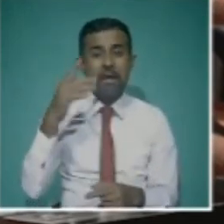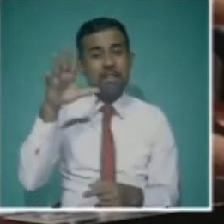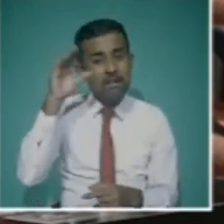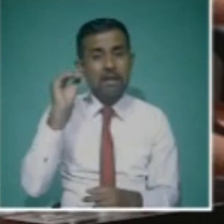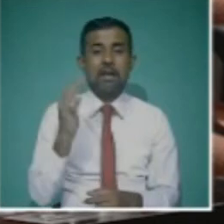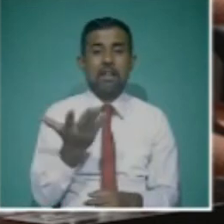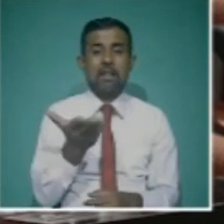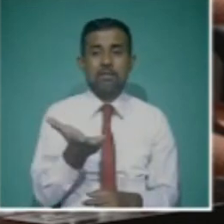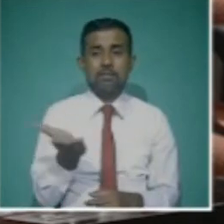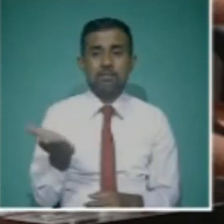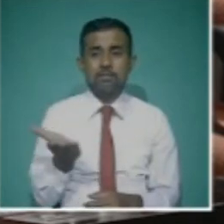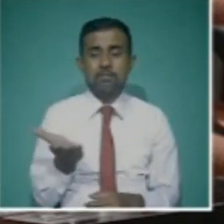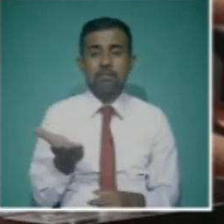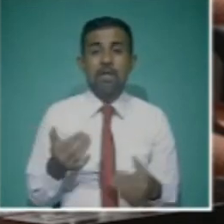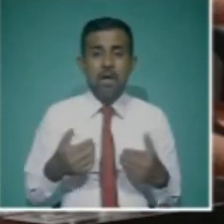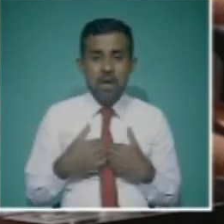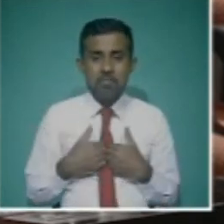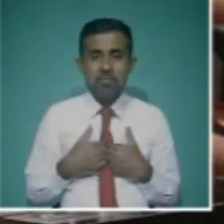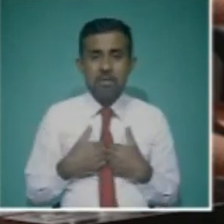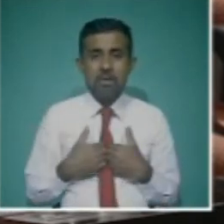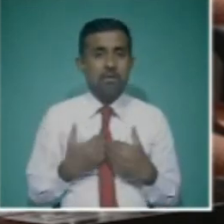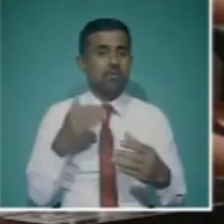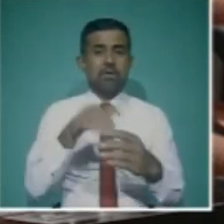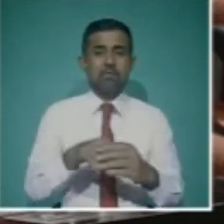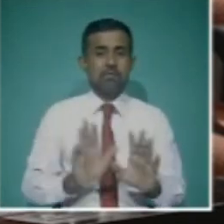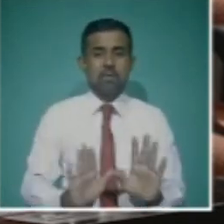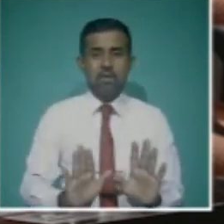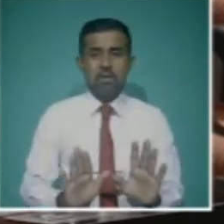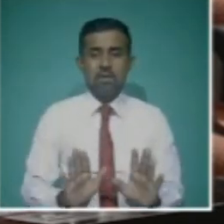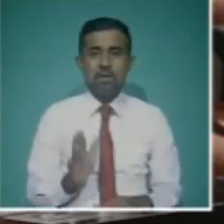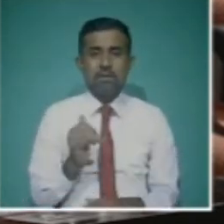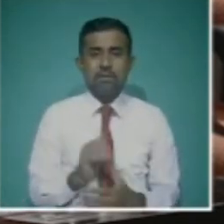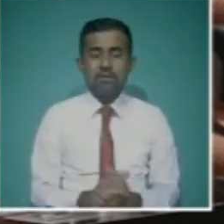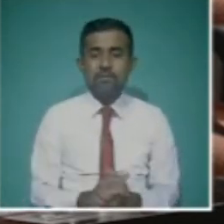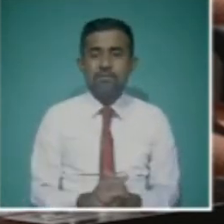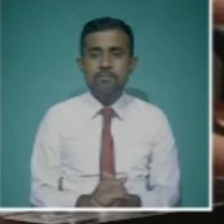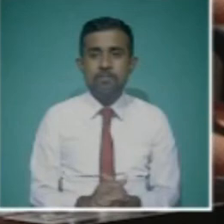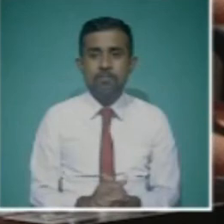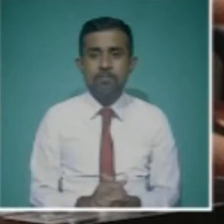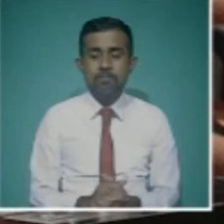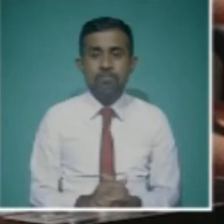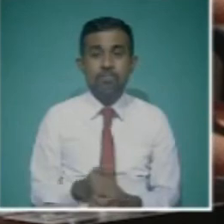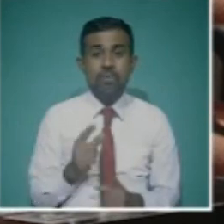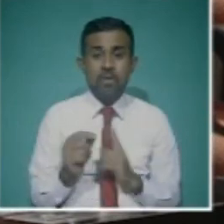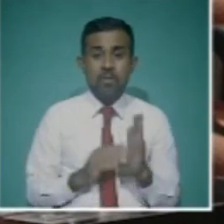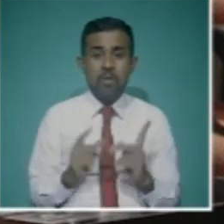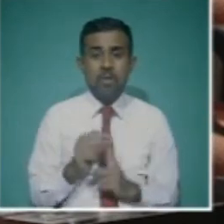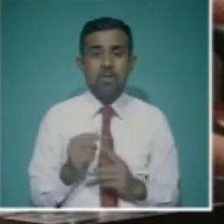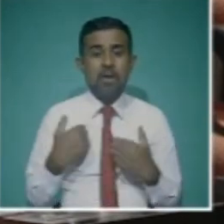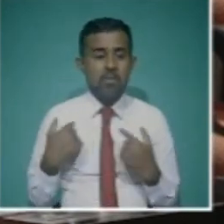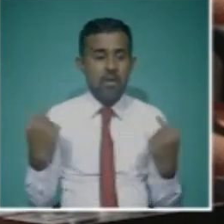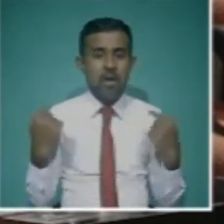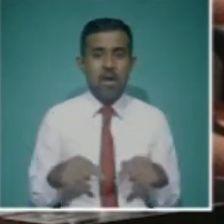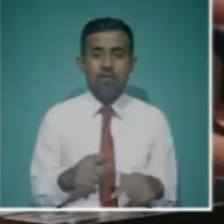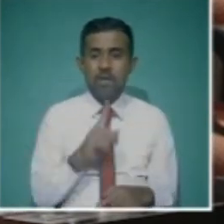So we will not be a party to it. Maybe members of this House will come and tell you, but the people on